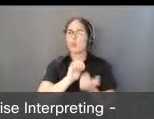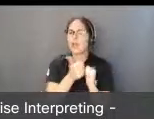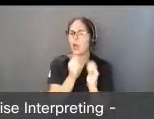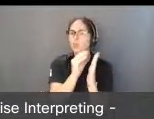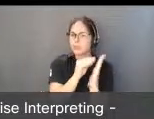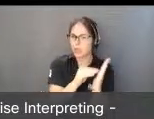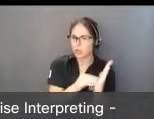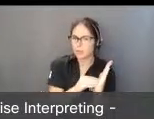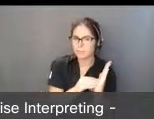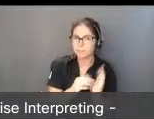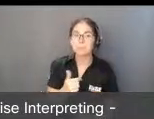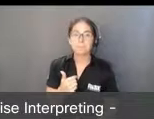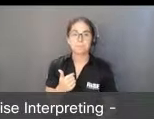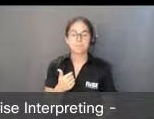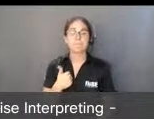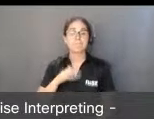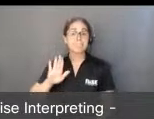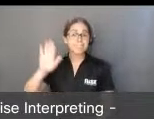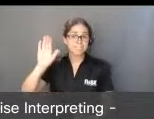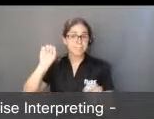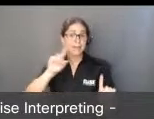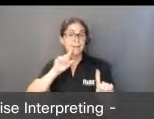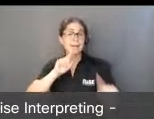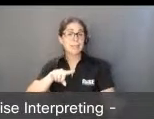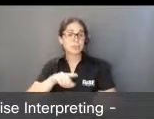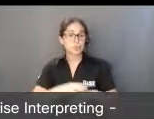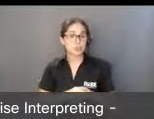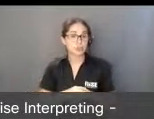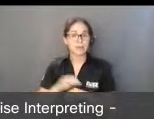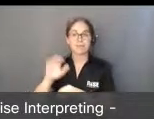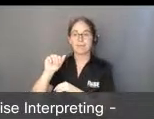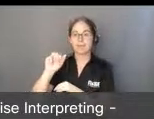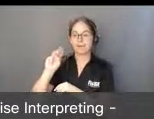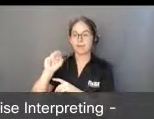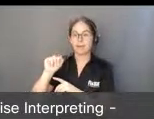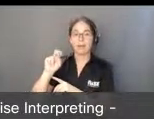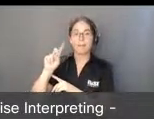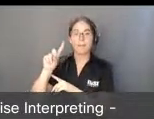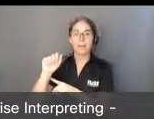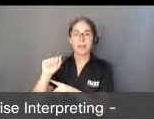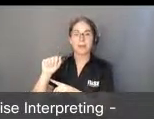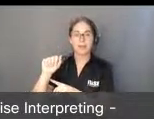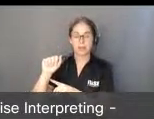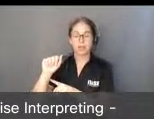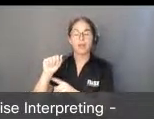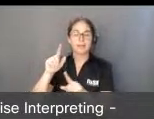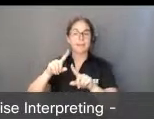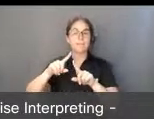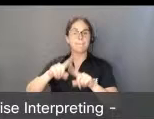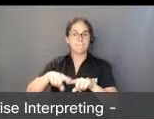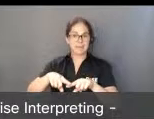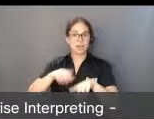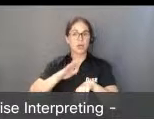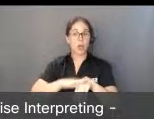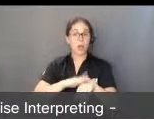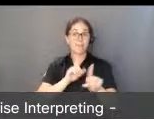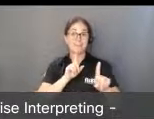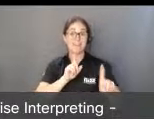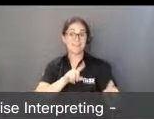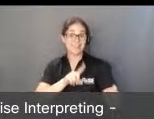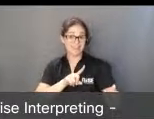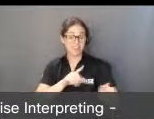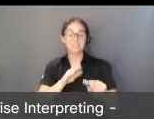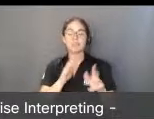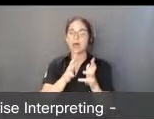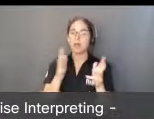So I can answer that, Dr. Miranda. Based on just attendance alone, there's a lot of language about